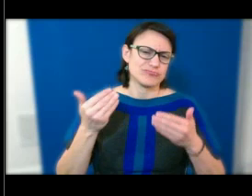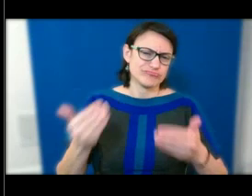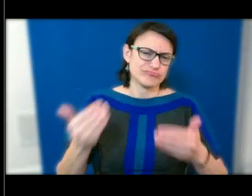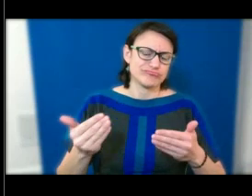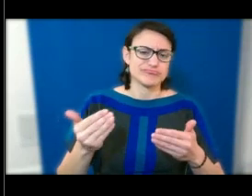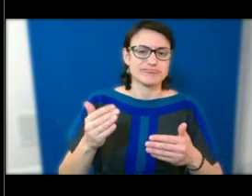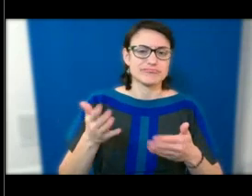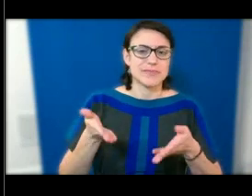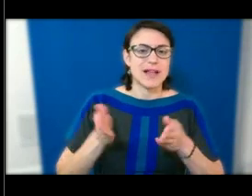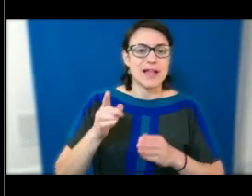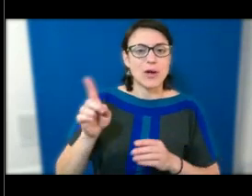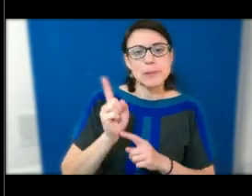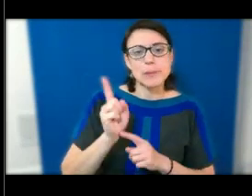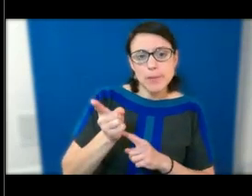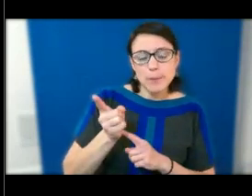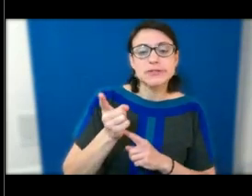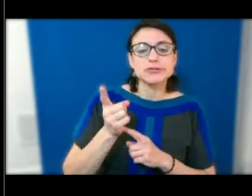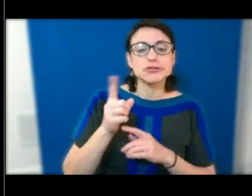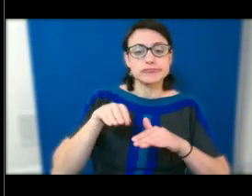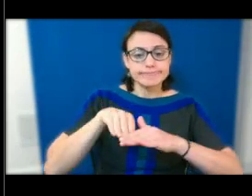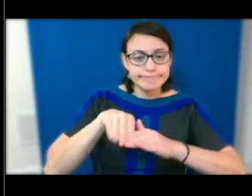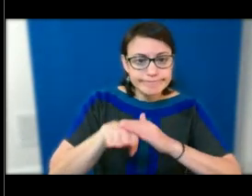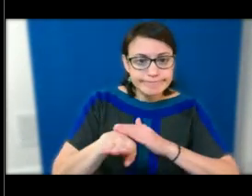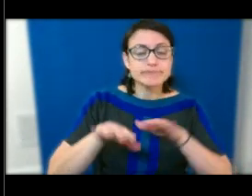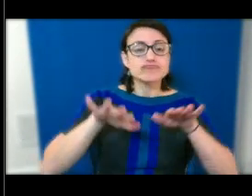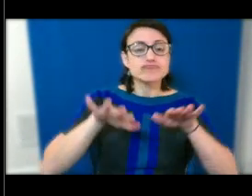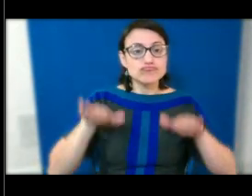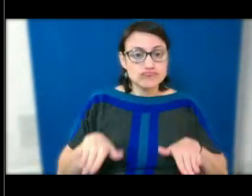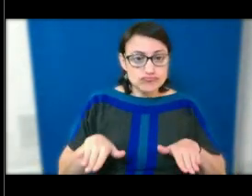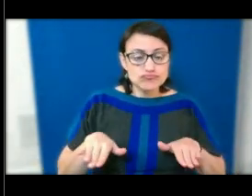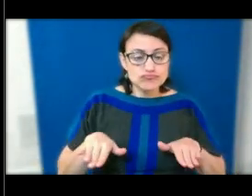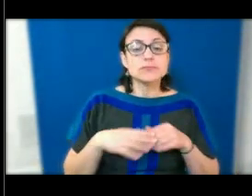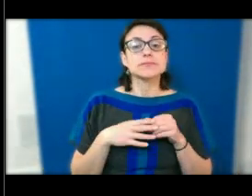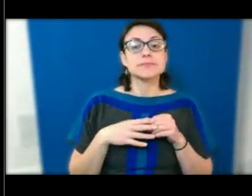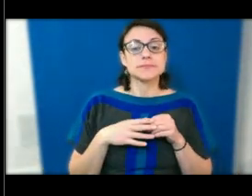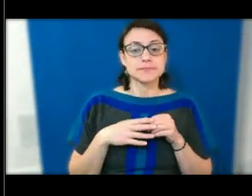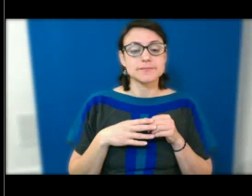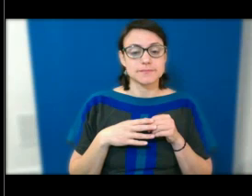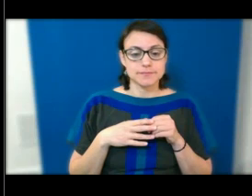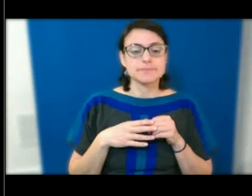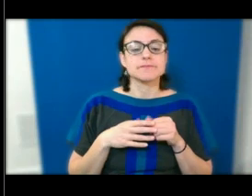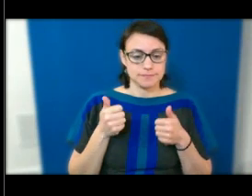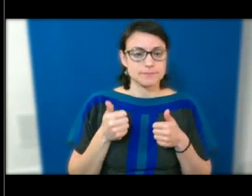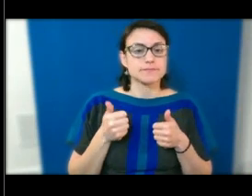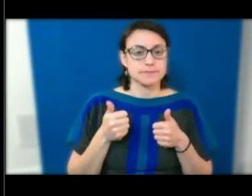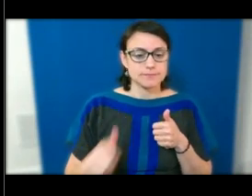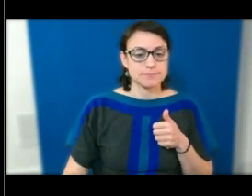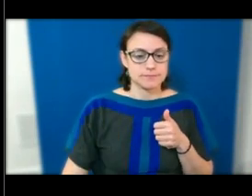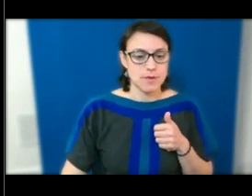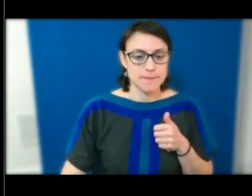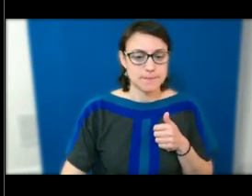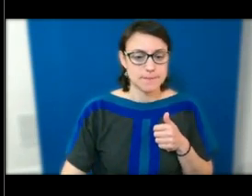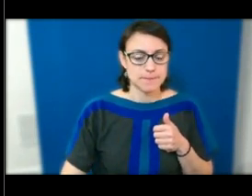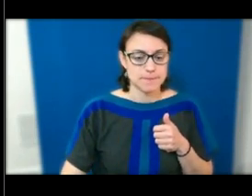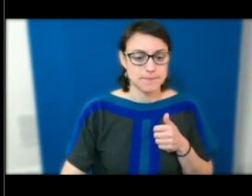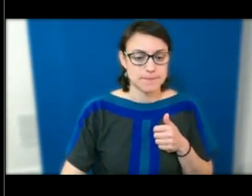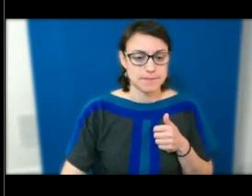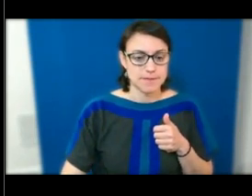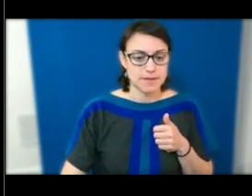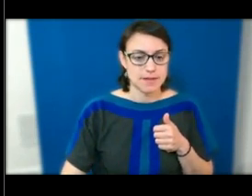in and get settled. I'm going to pin you, Rhea, just to make sure that folks can